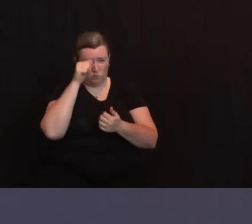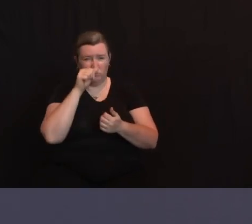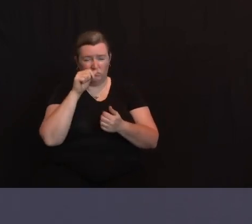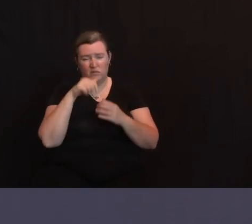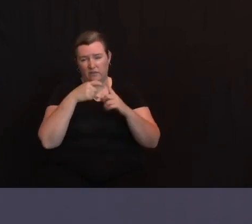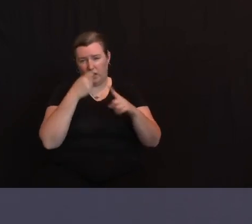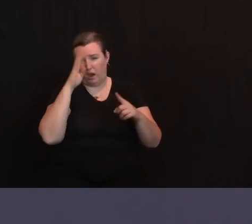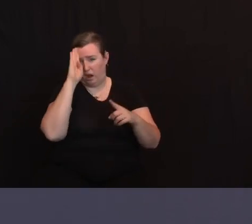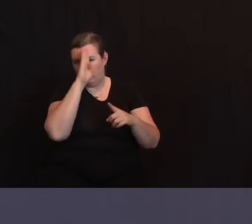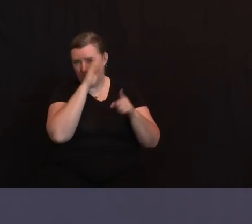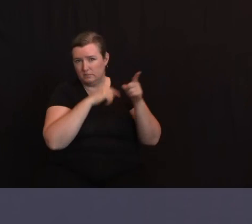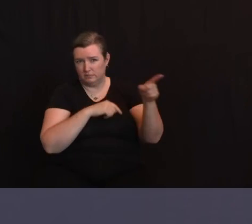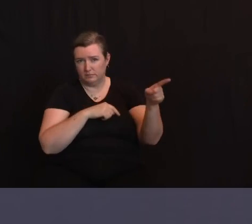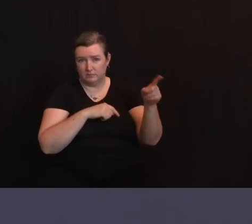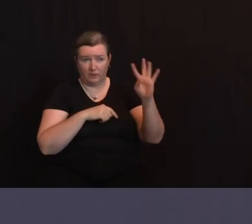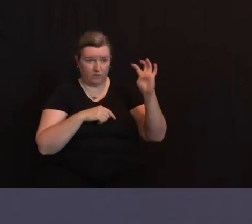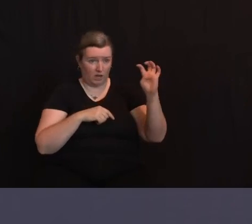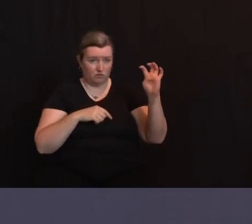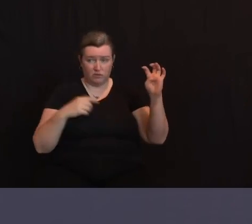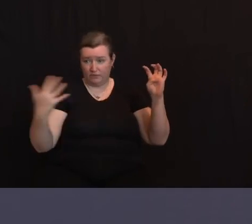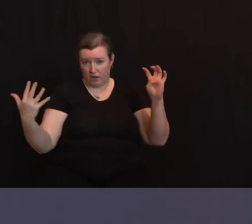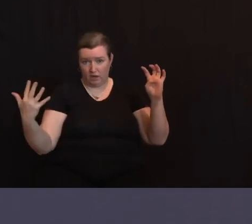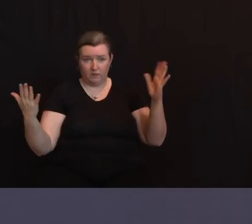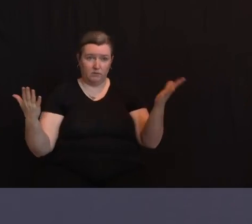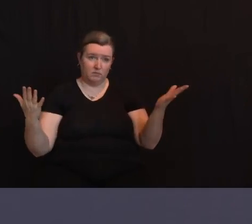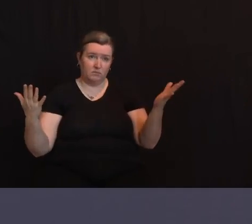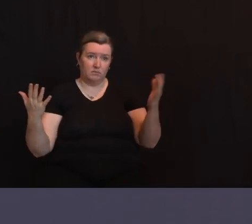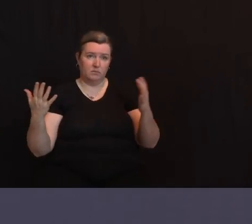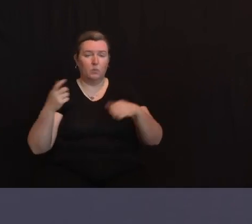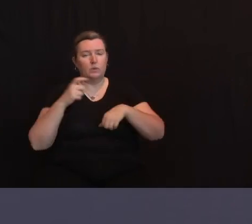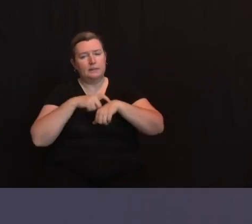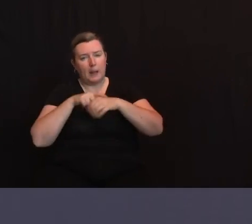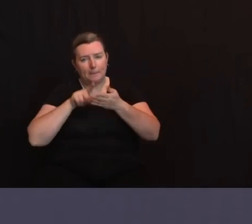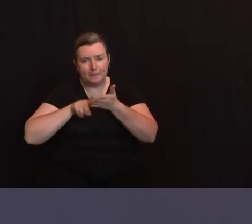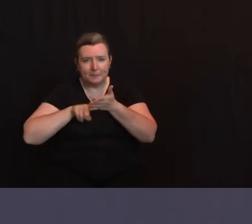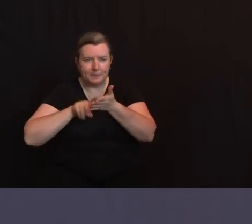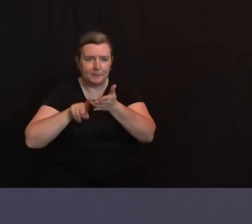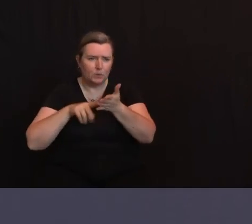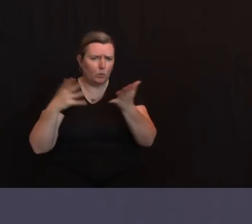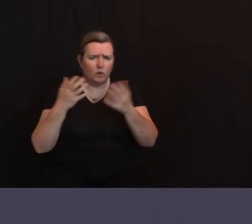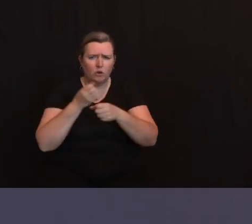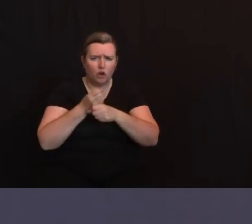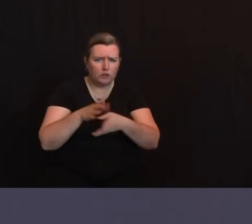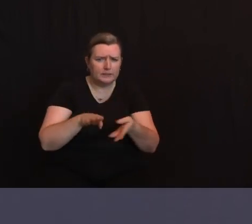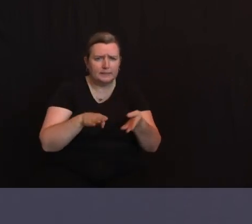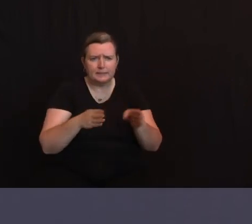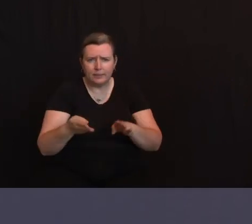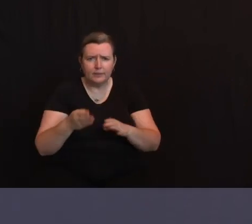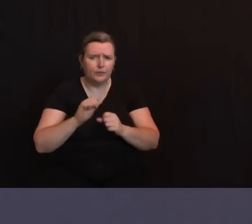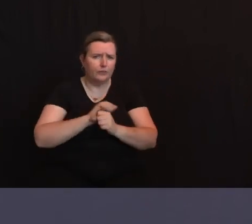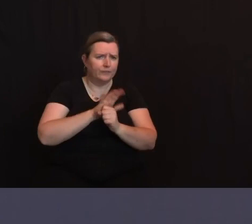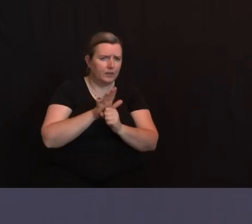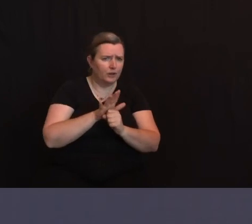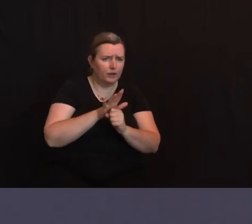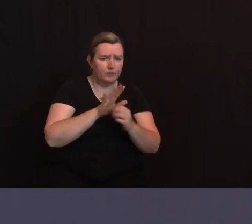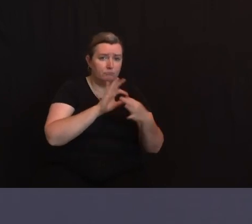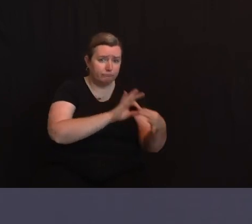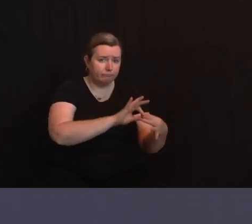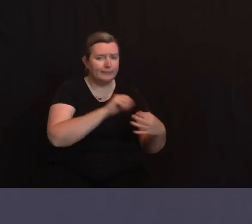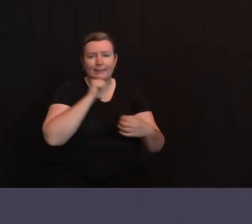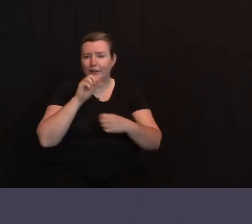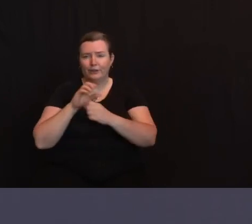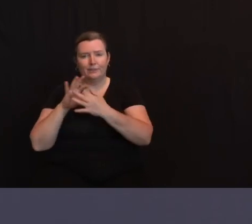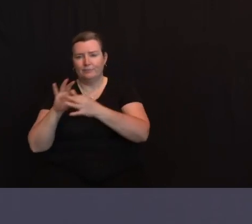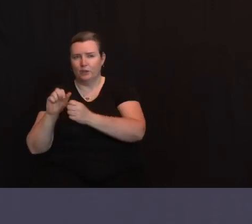to confirm cause of death and all the work that Ed and his team, the solemn work they do. So at